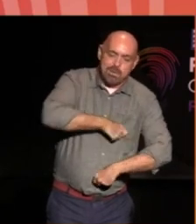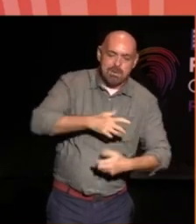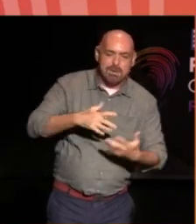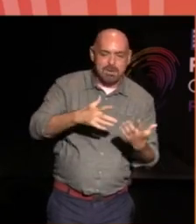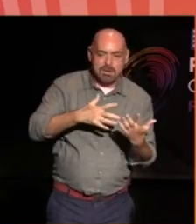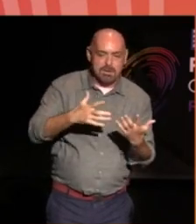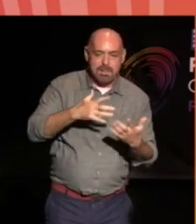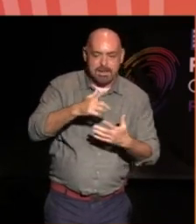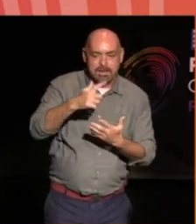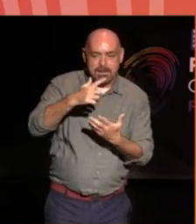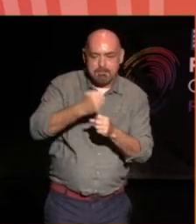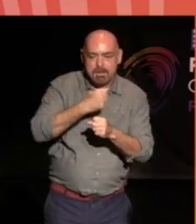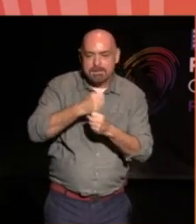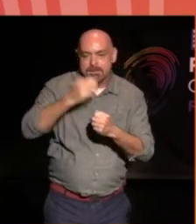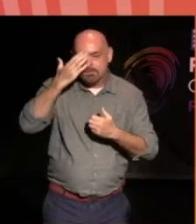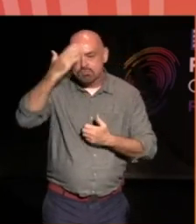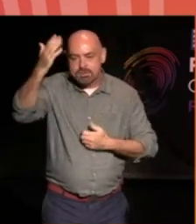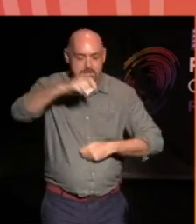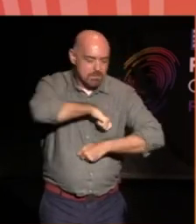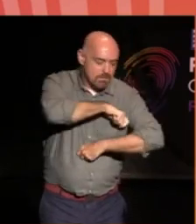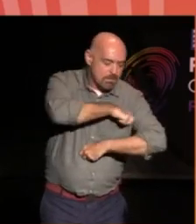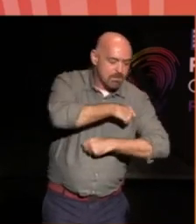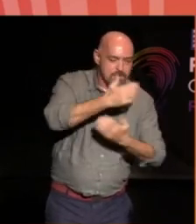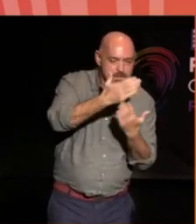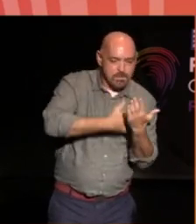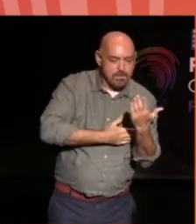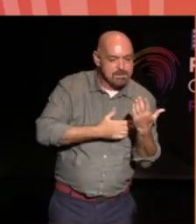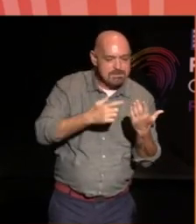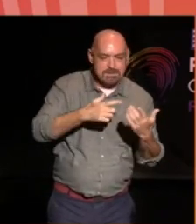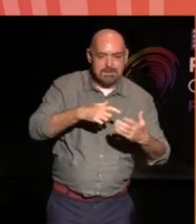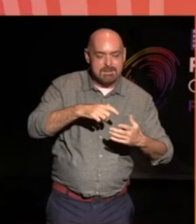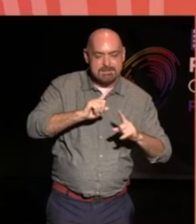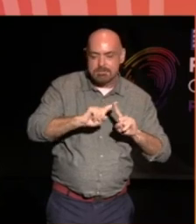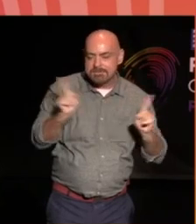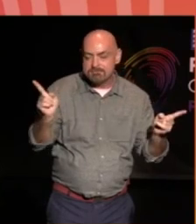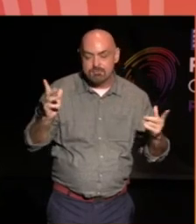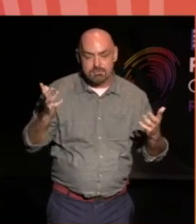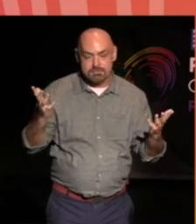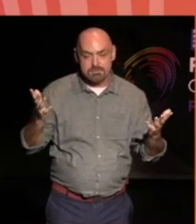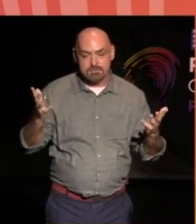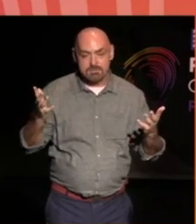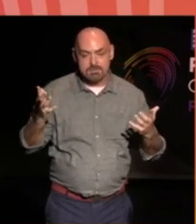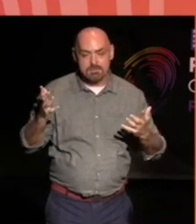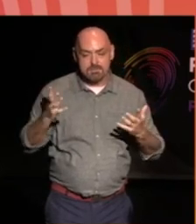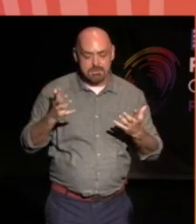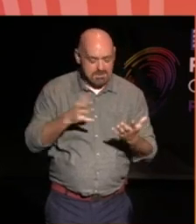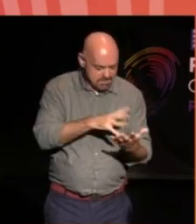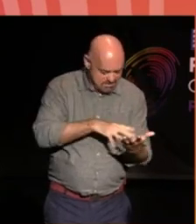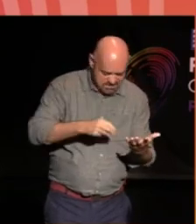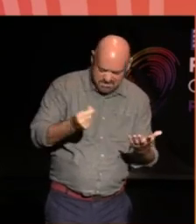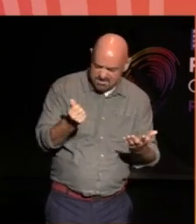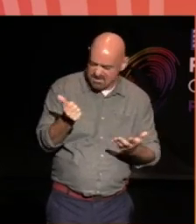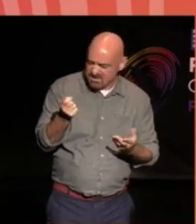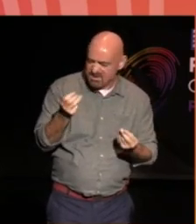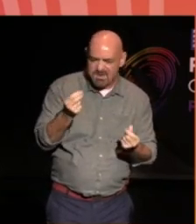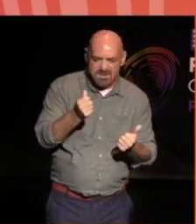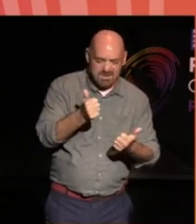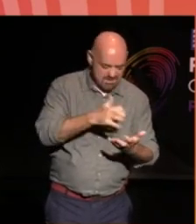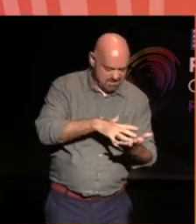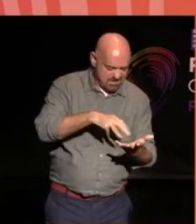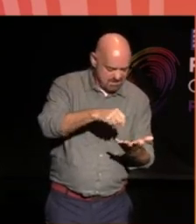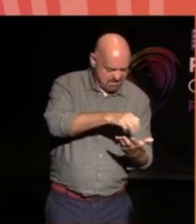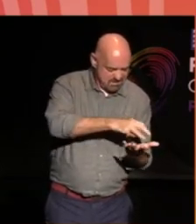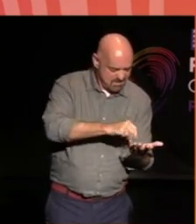legislating a dream for something different from the translucent, slimy